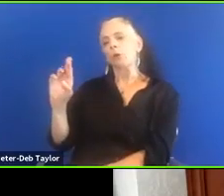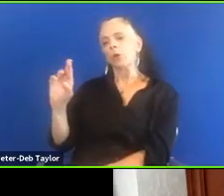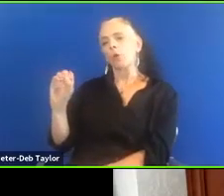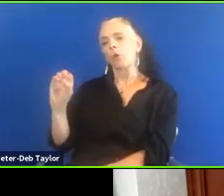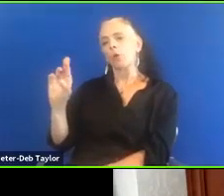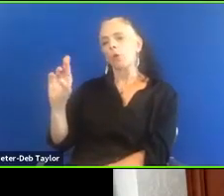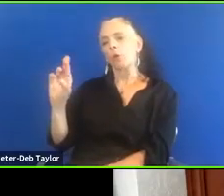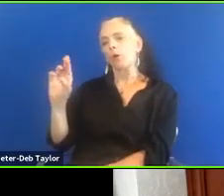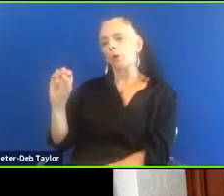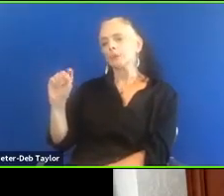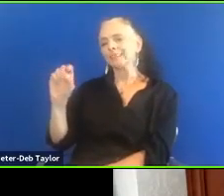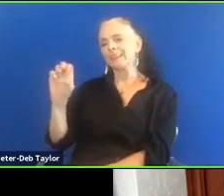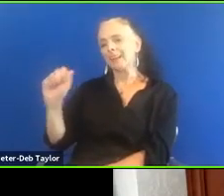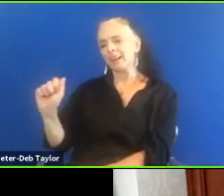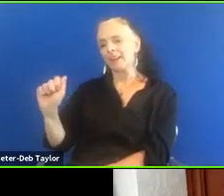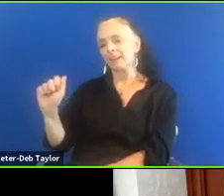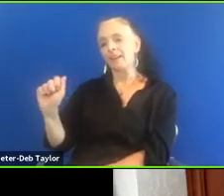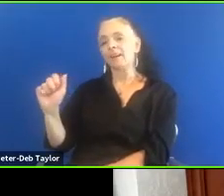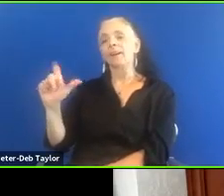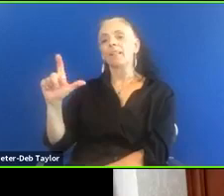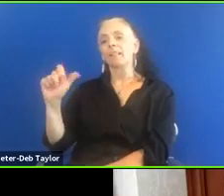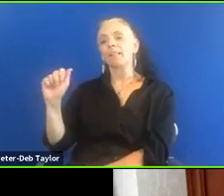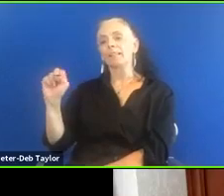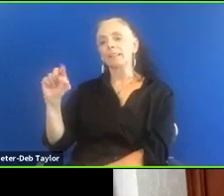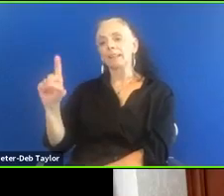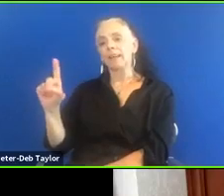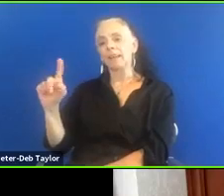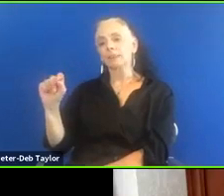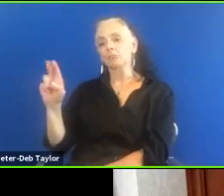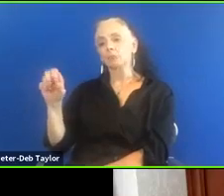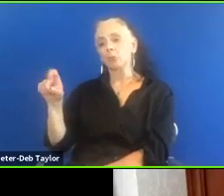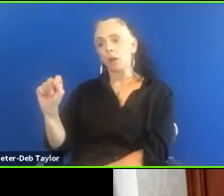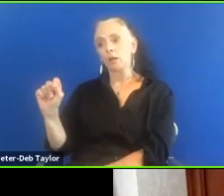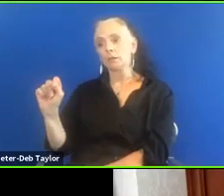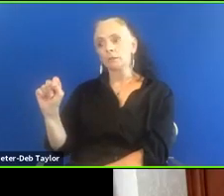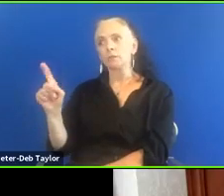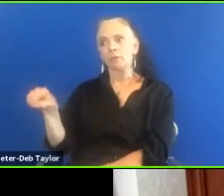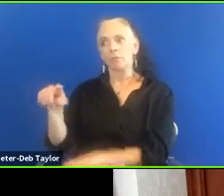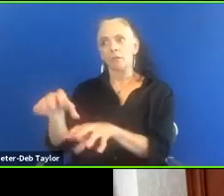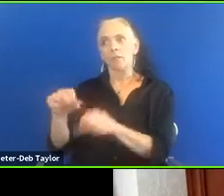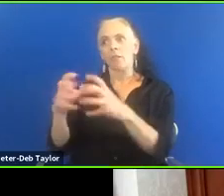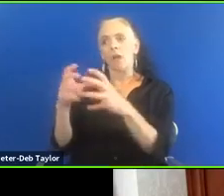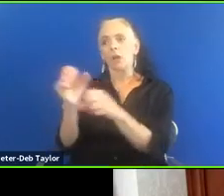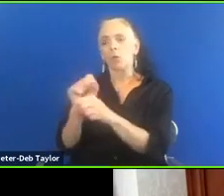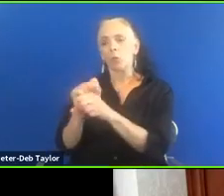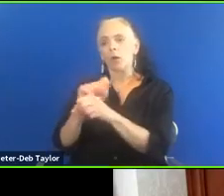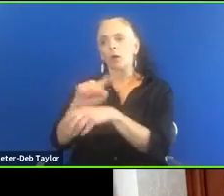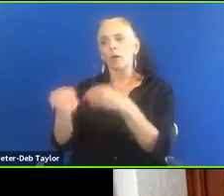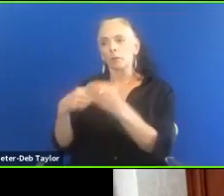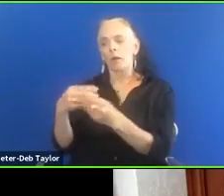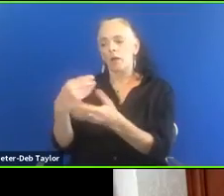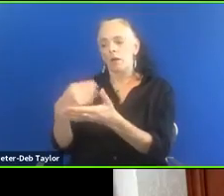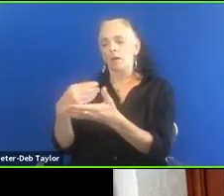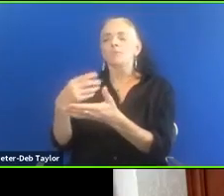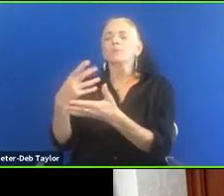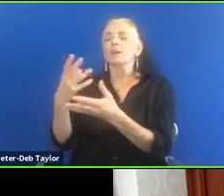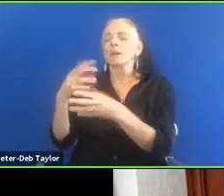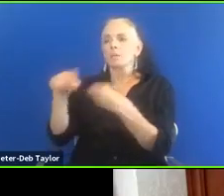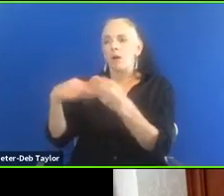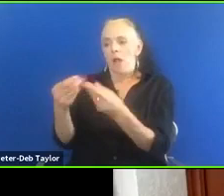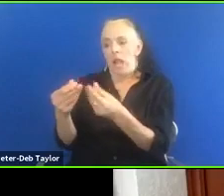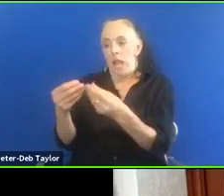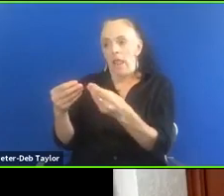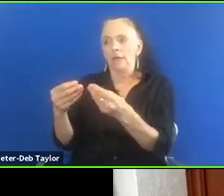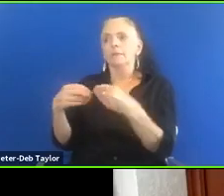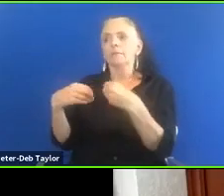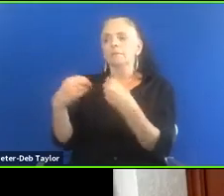for folks on this call who haven't heard of them, I encourage you to check them out. Maybe we could put a link to their website in the chat. But